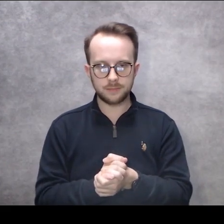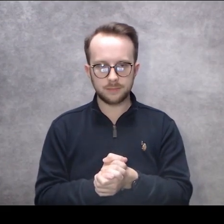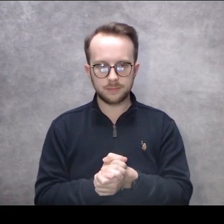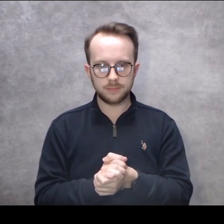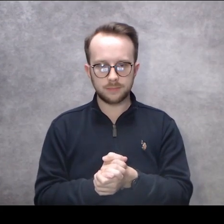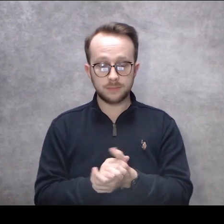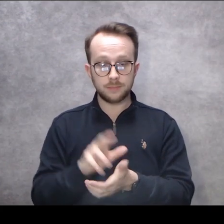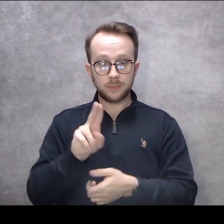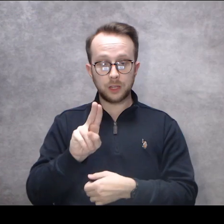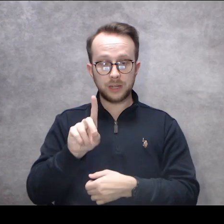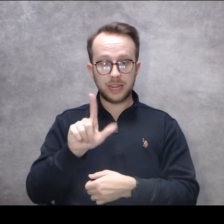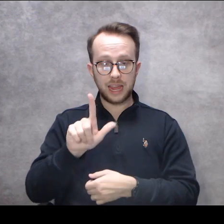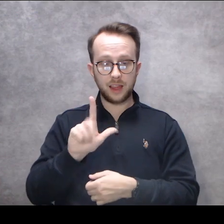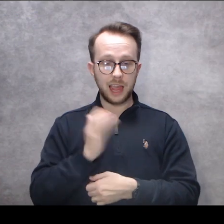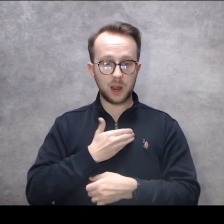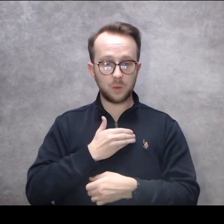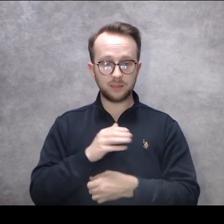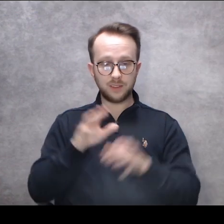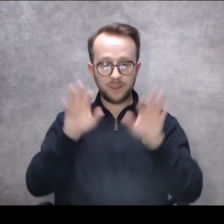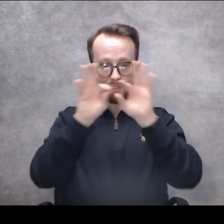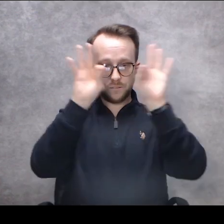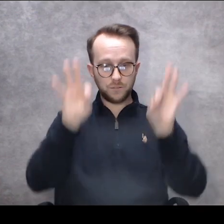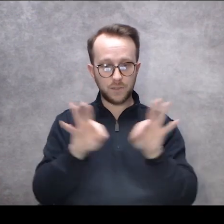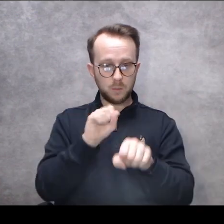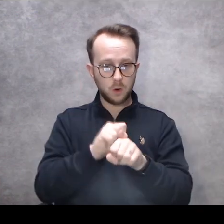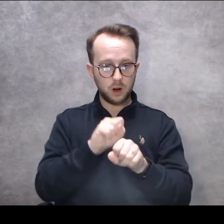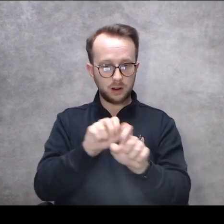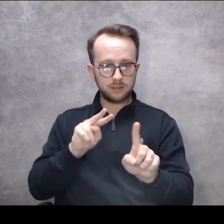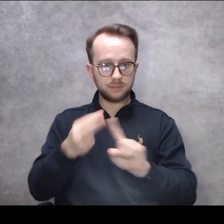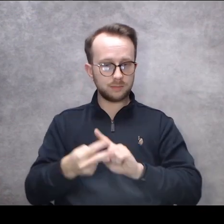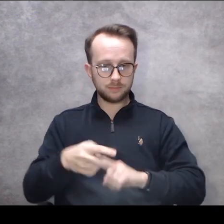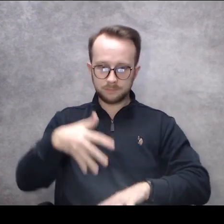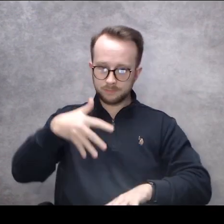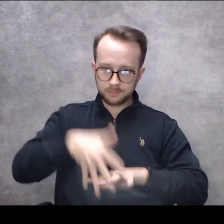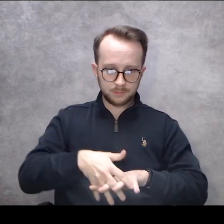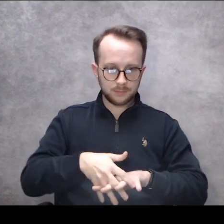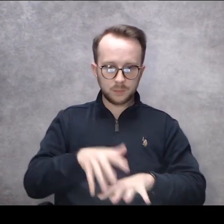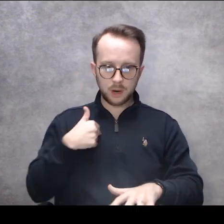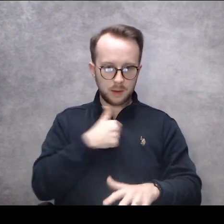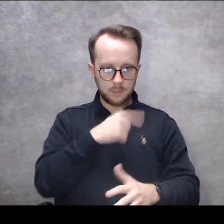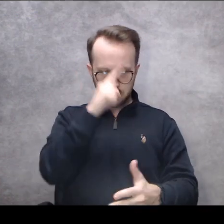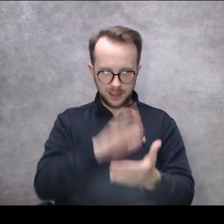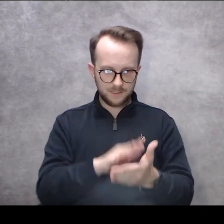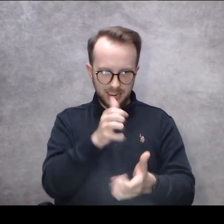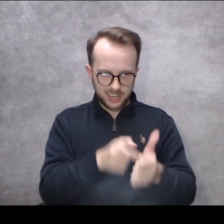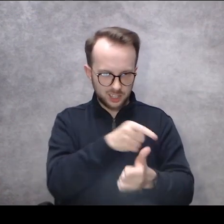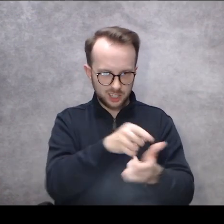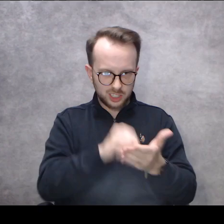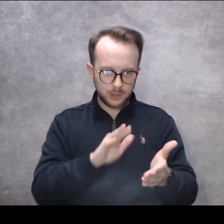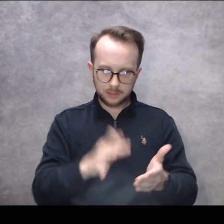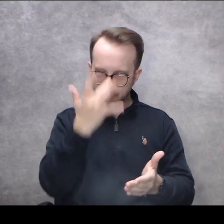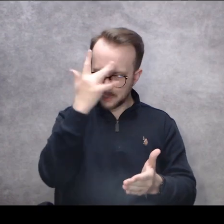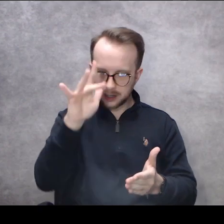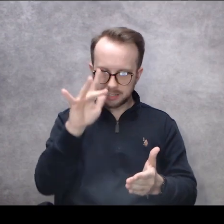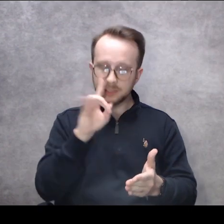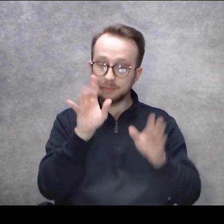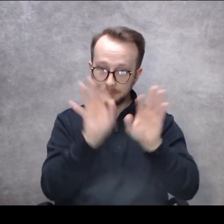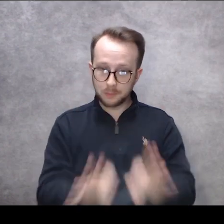The UDL framework is grounded in a belief in the brilliance of every learner and the importance of setting high